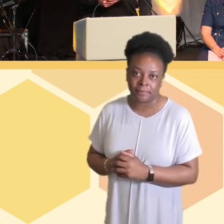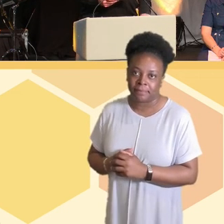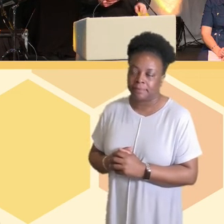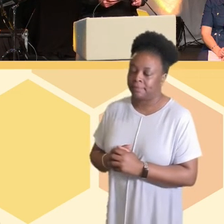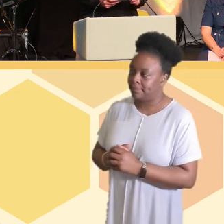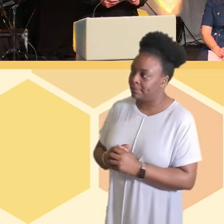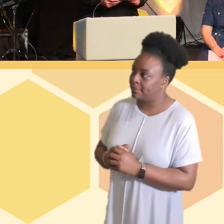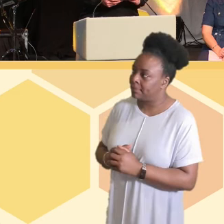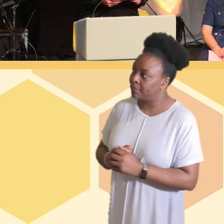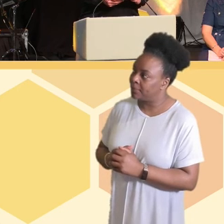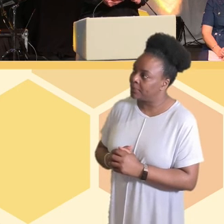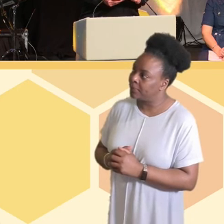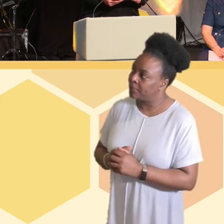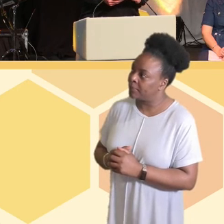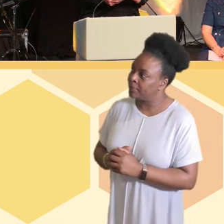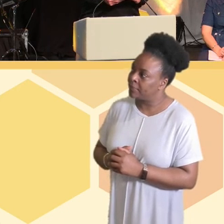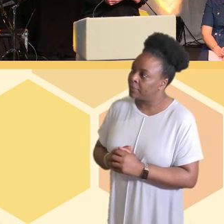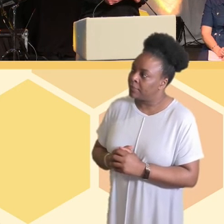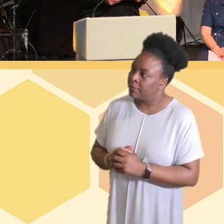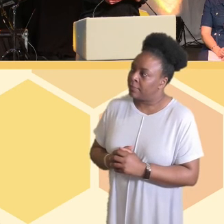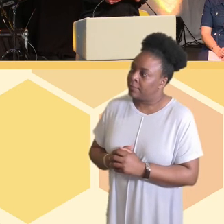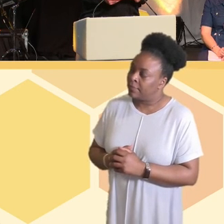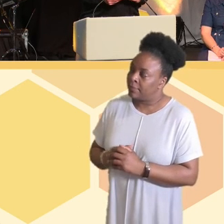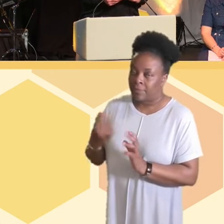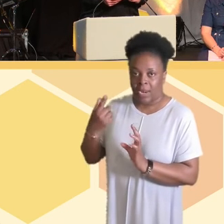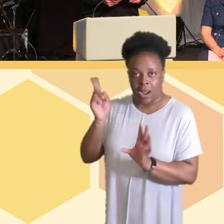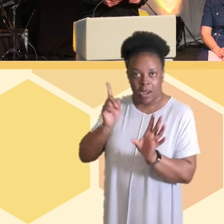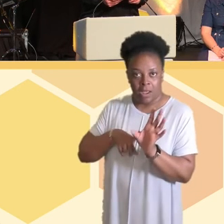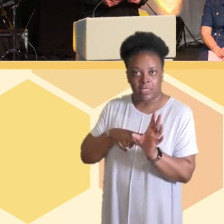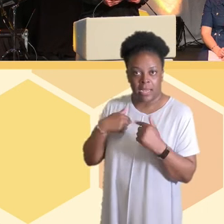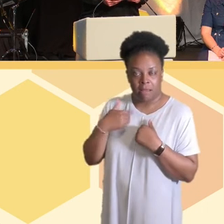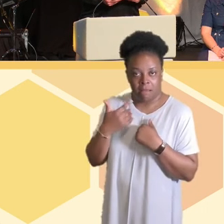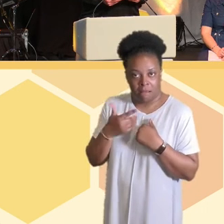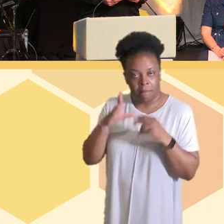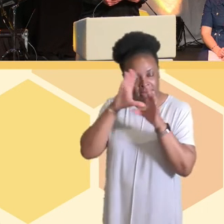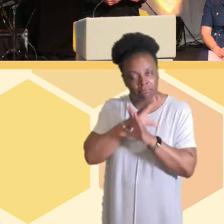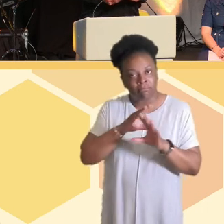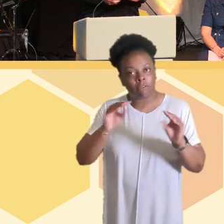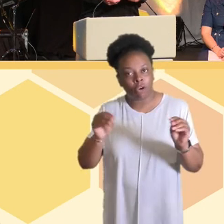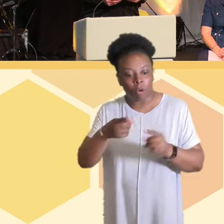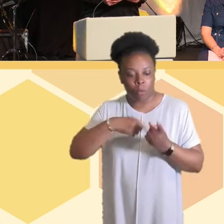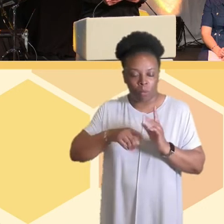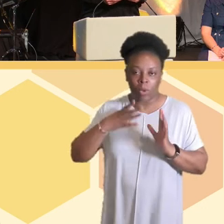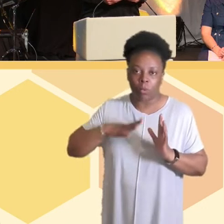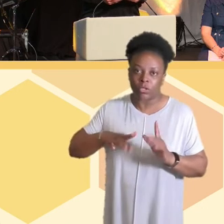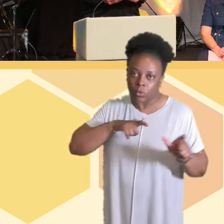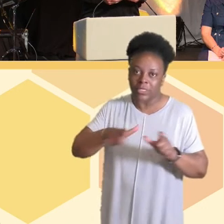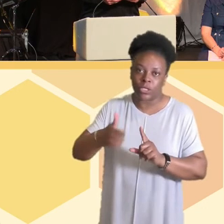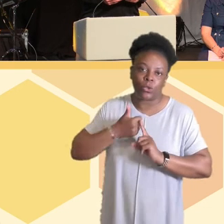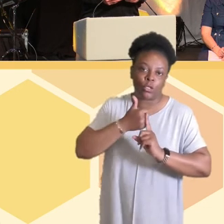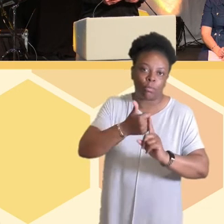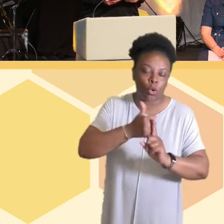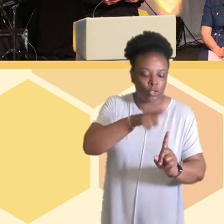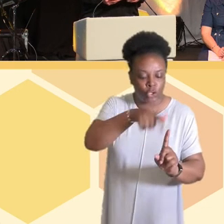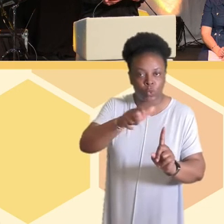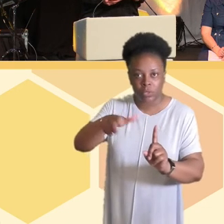Last year, I mentioned finance being needed to support students through their ministerial formation. Progress has been made,